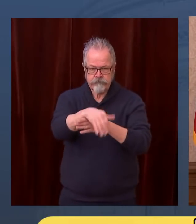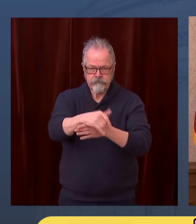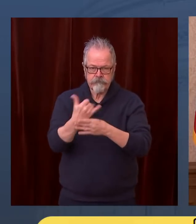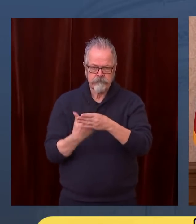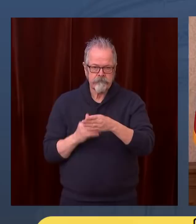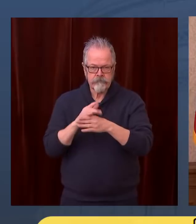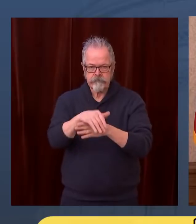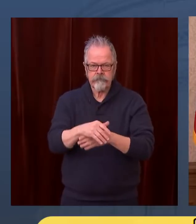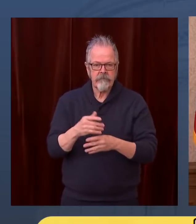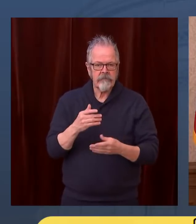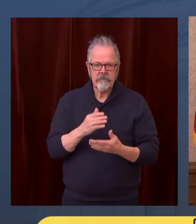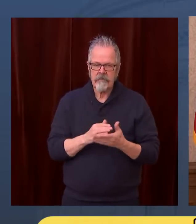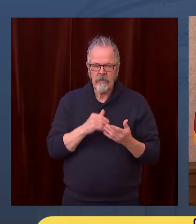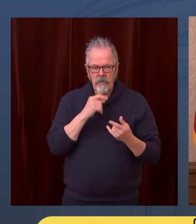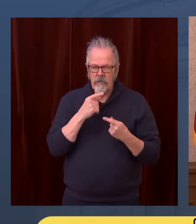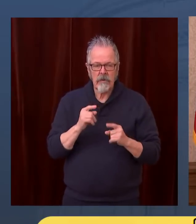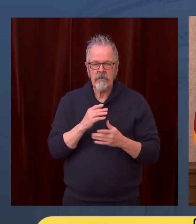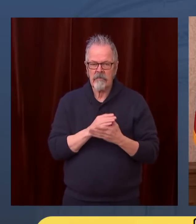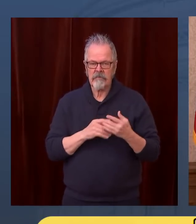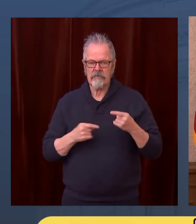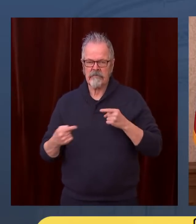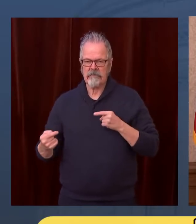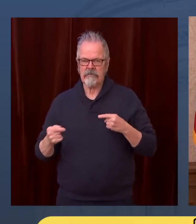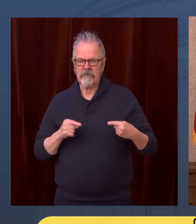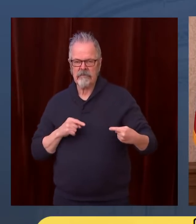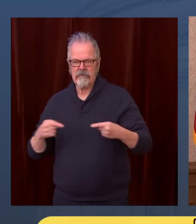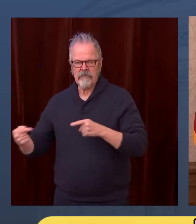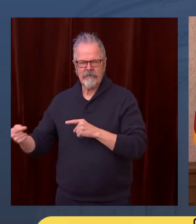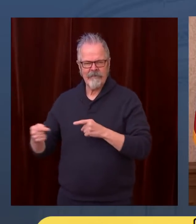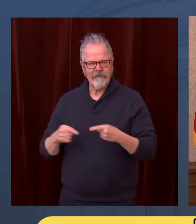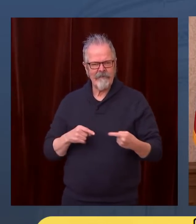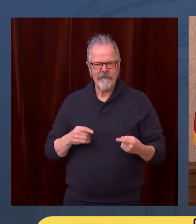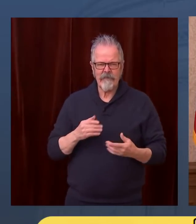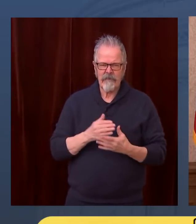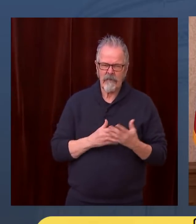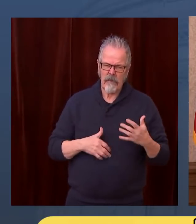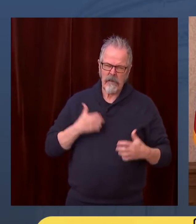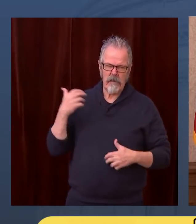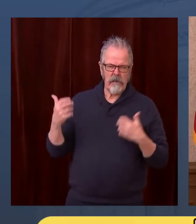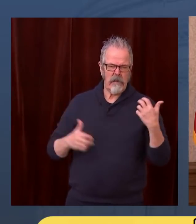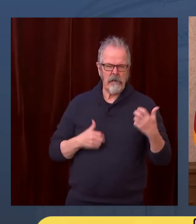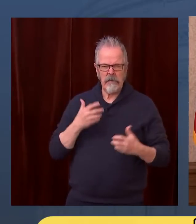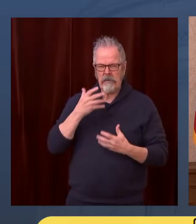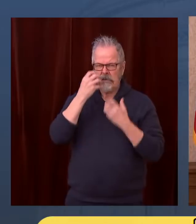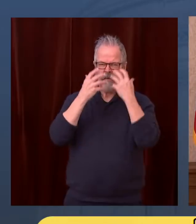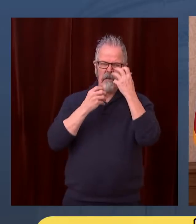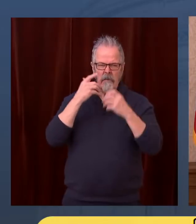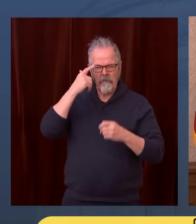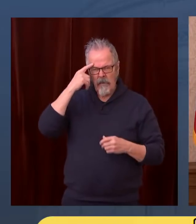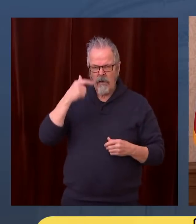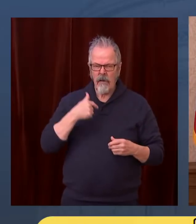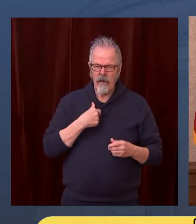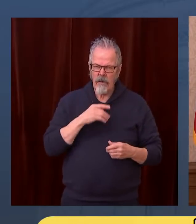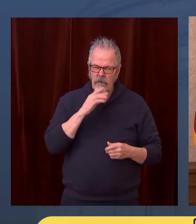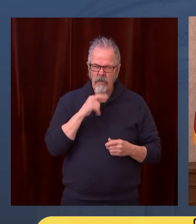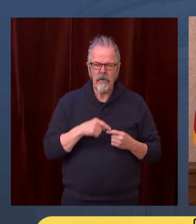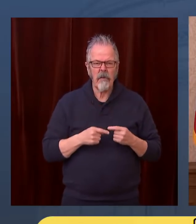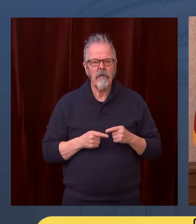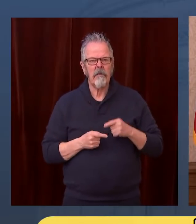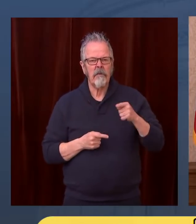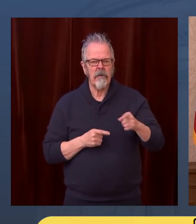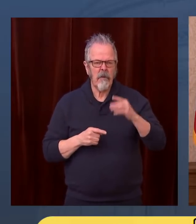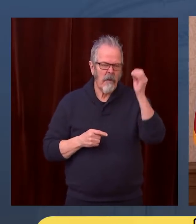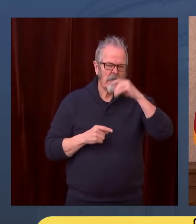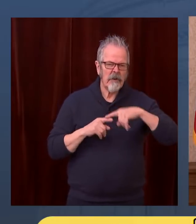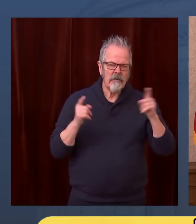lot of angst. Counties screaming bloody murder because somebody right across the river had a different view. The